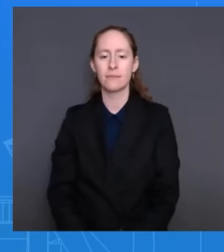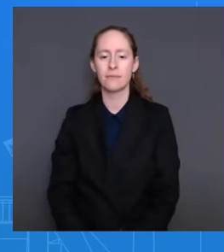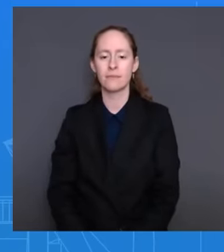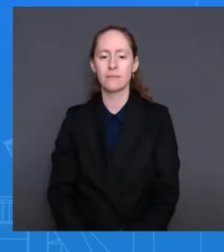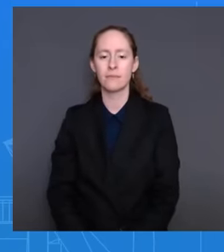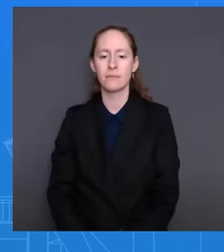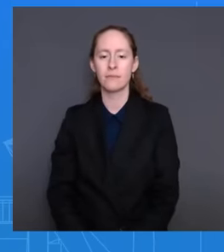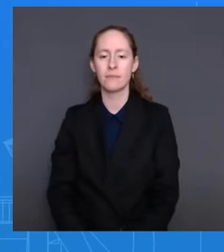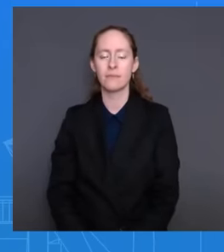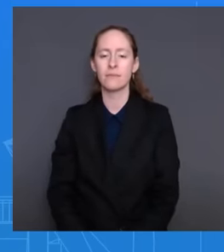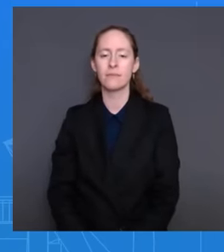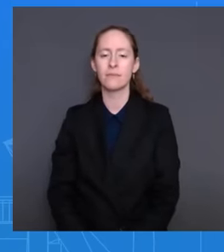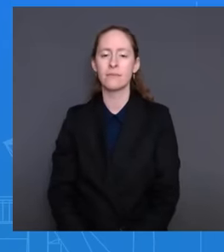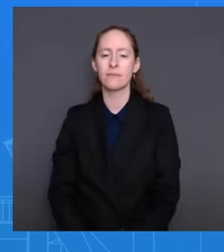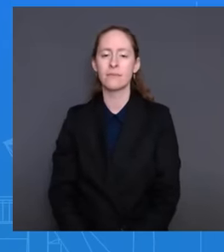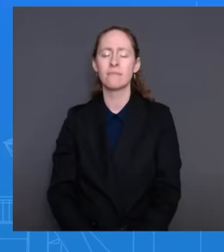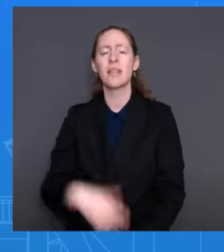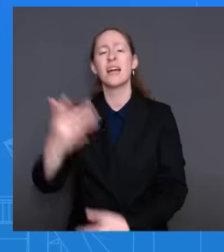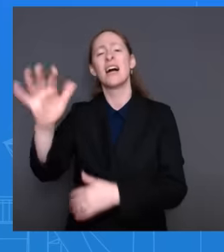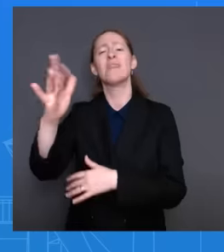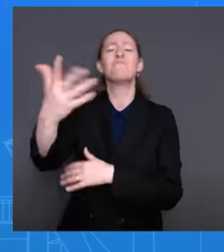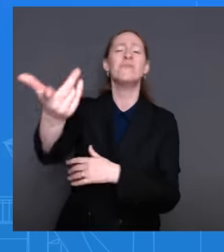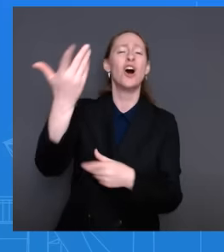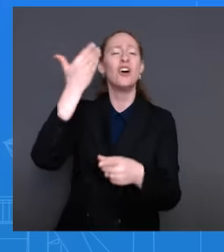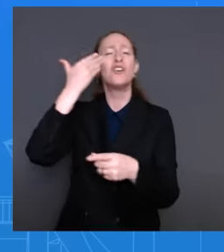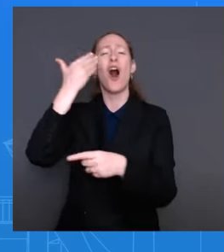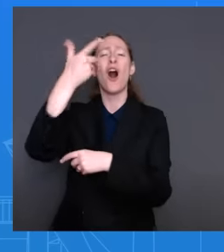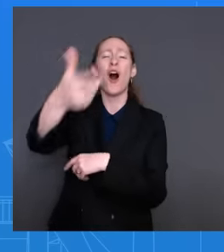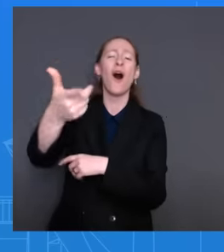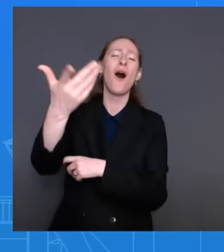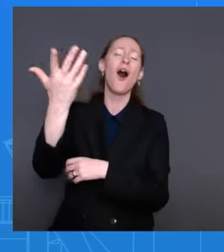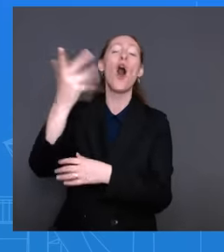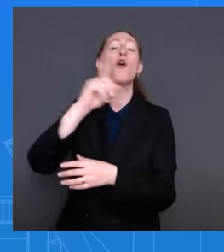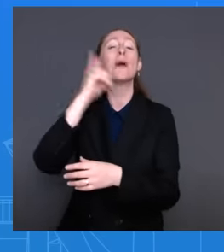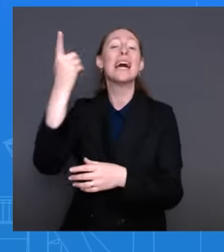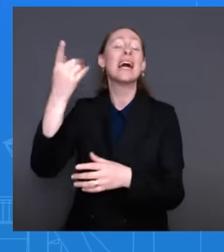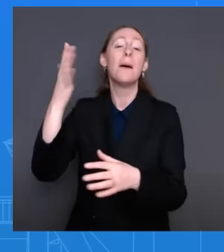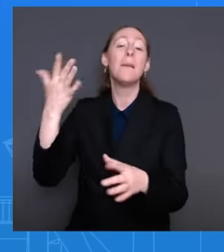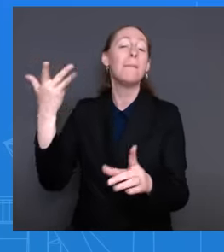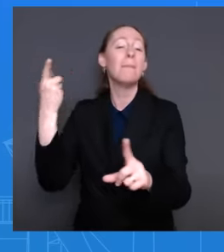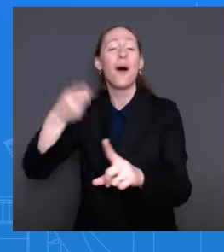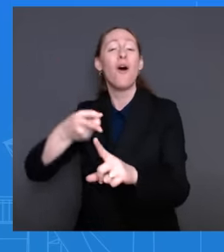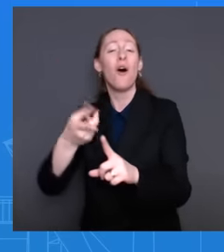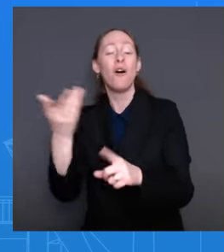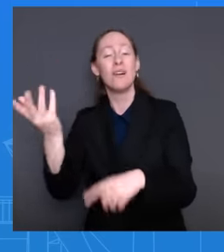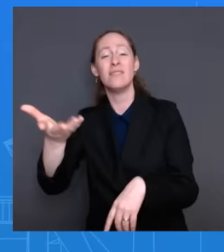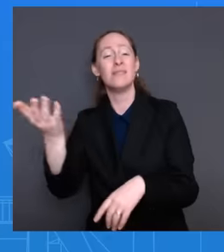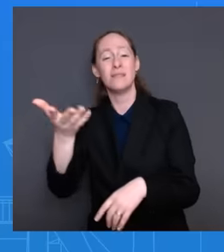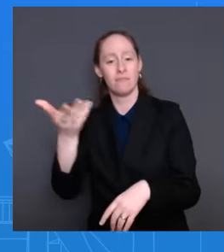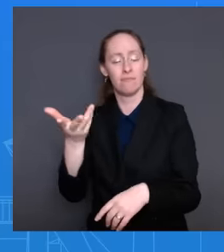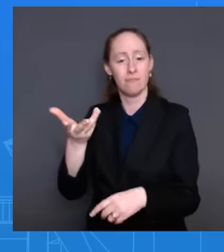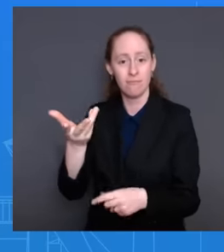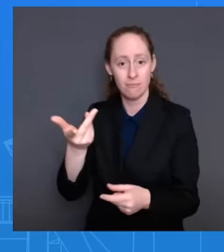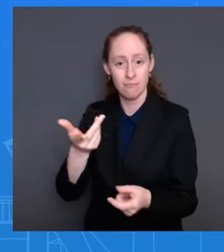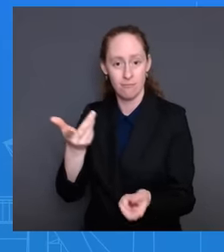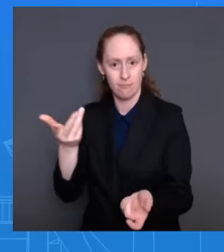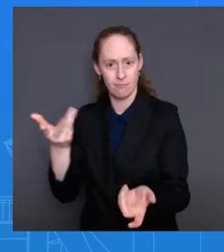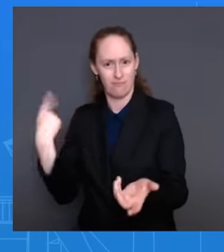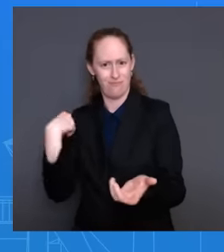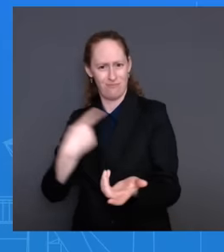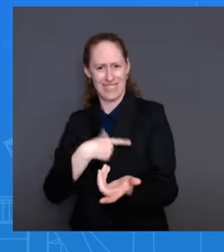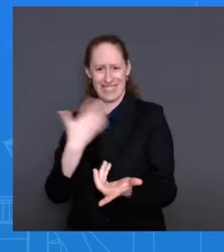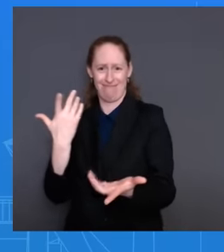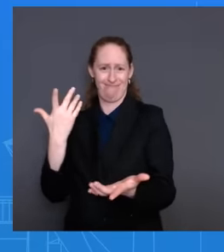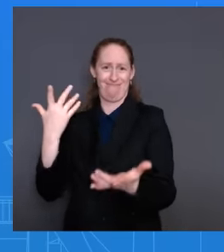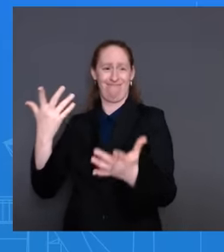I think that the bottom line is we have a very strong labor market, and that is not only a source of strength for millions of